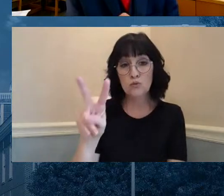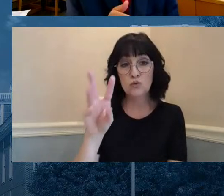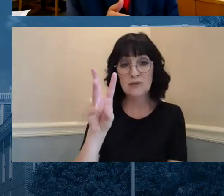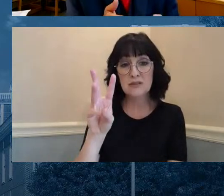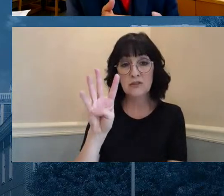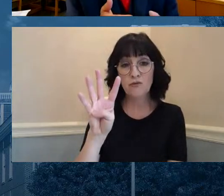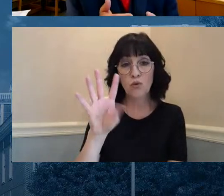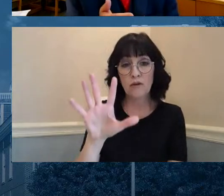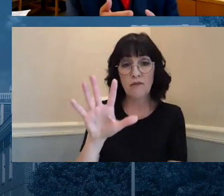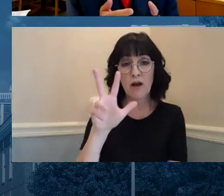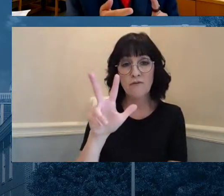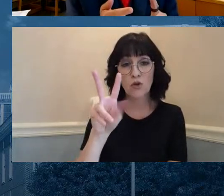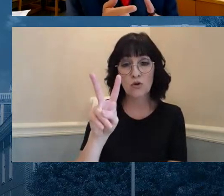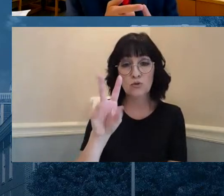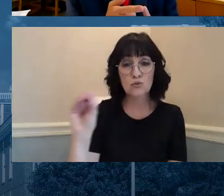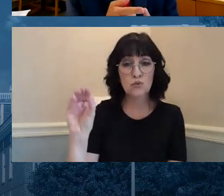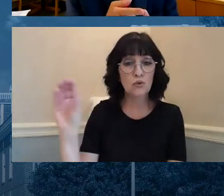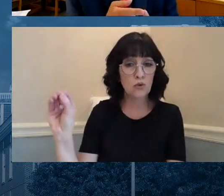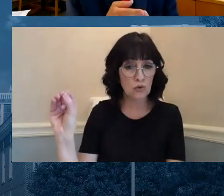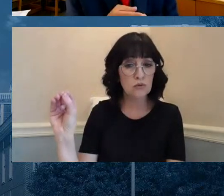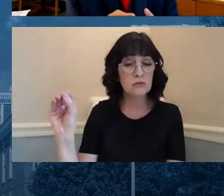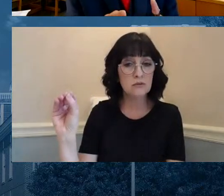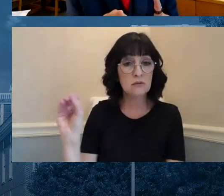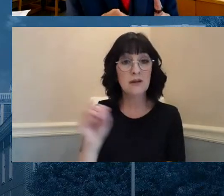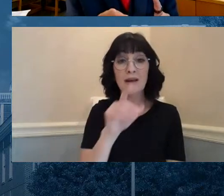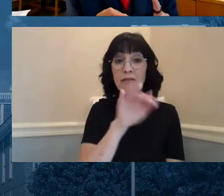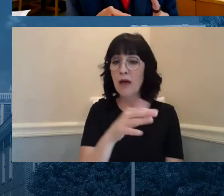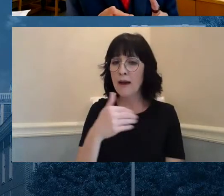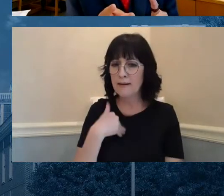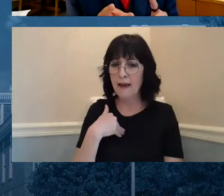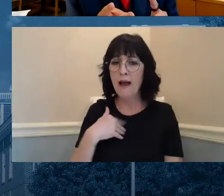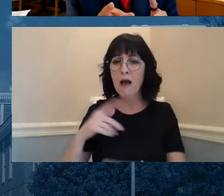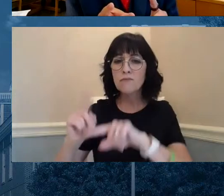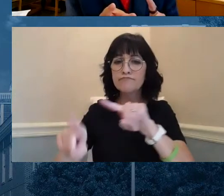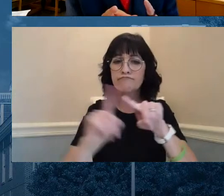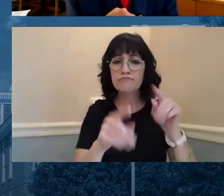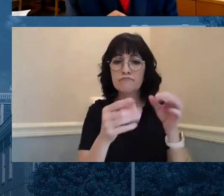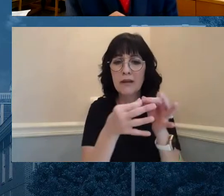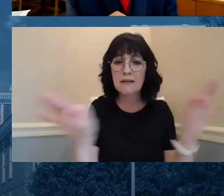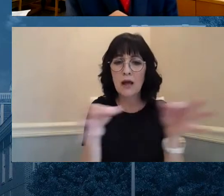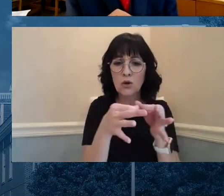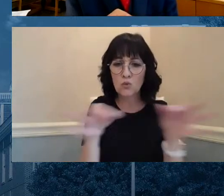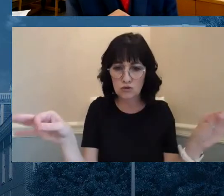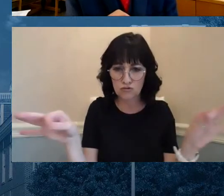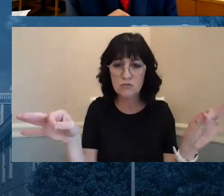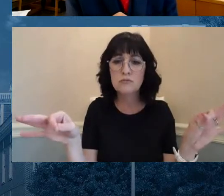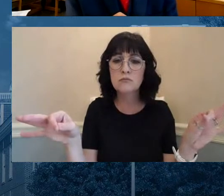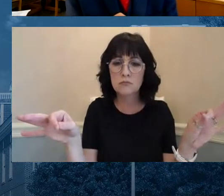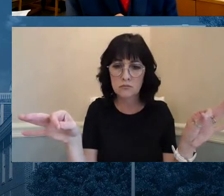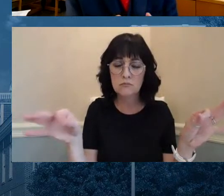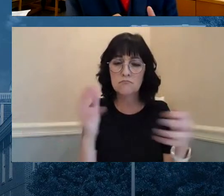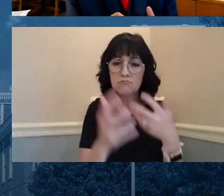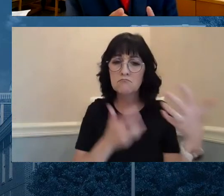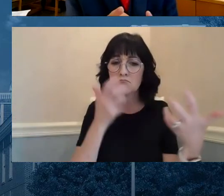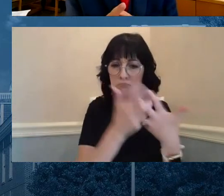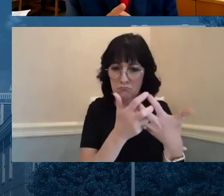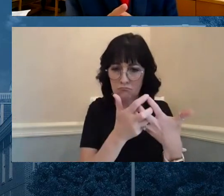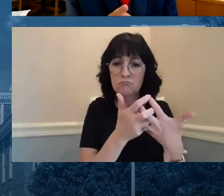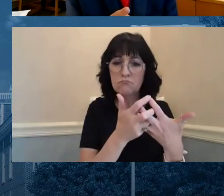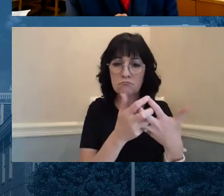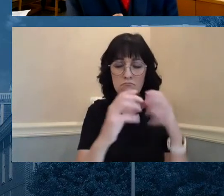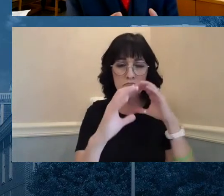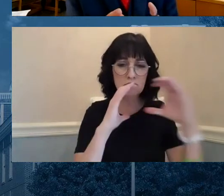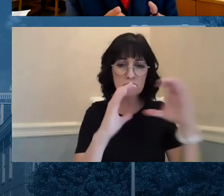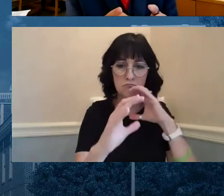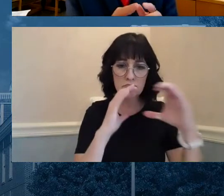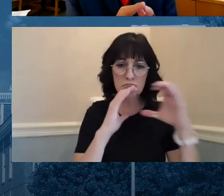302-645-3200. It's an opportunity in multiple languages to ask questions about both testing as well as